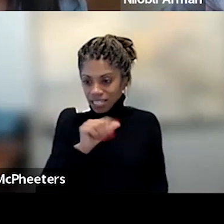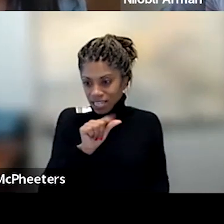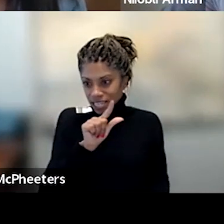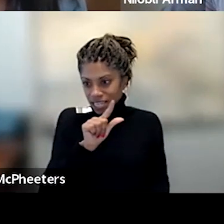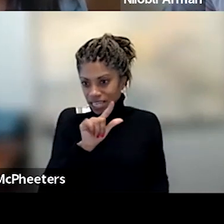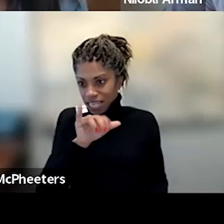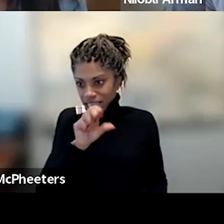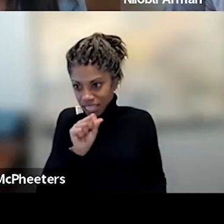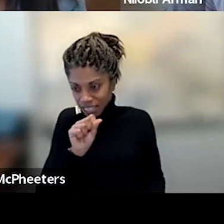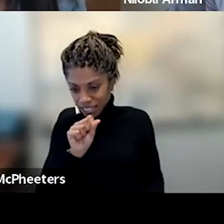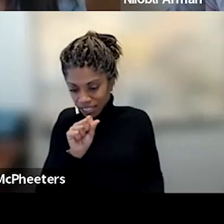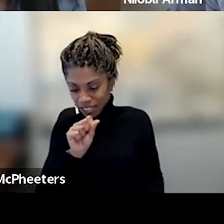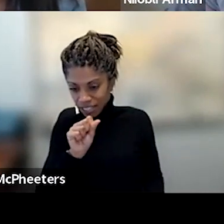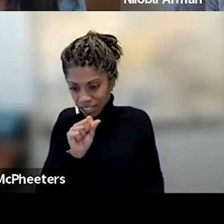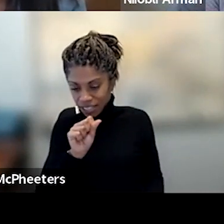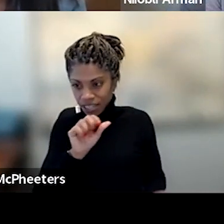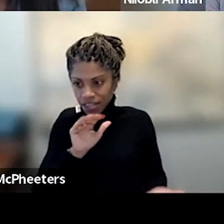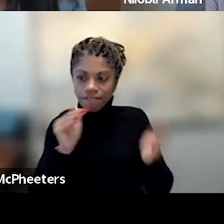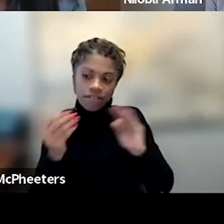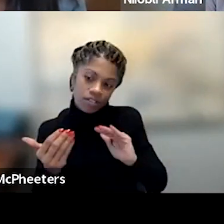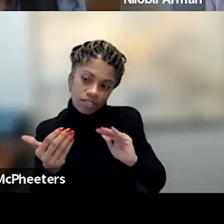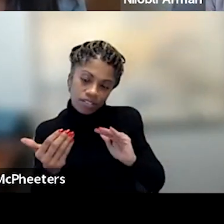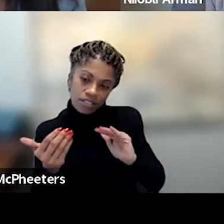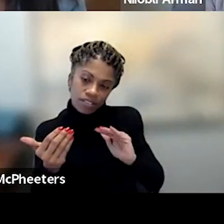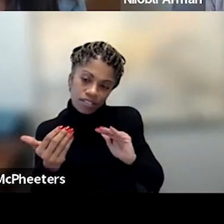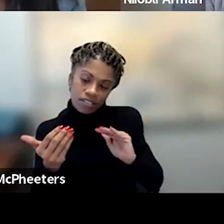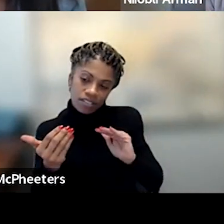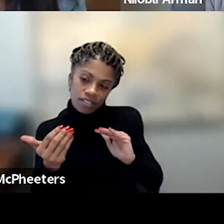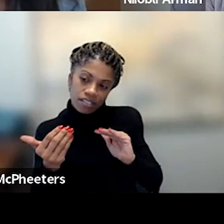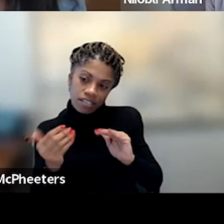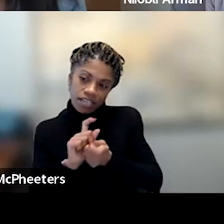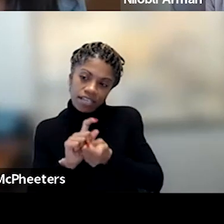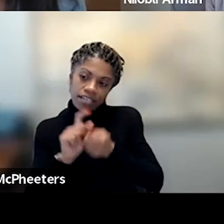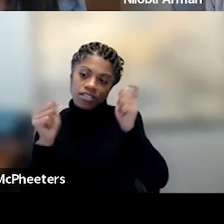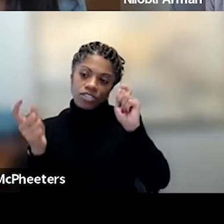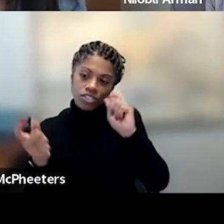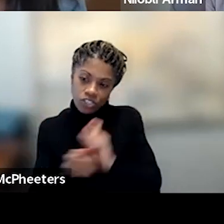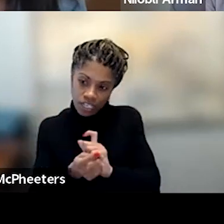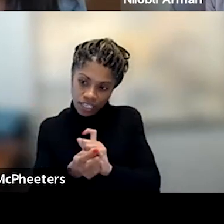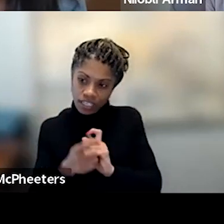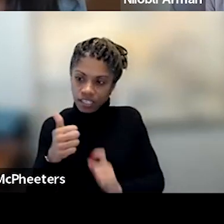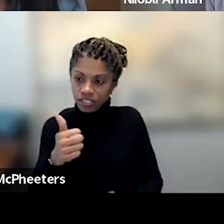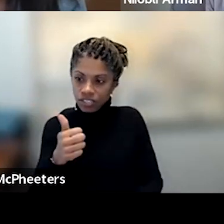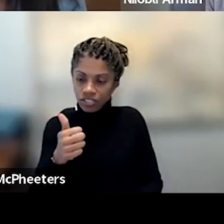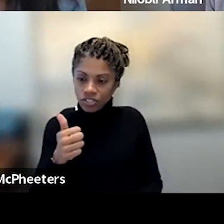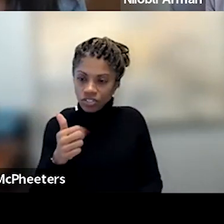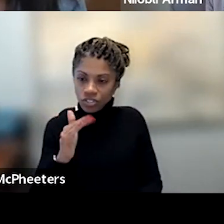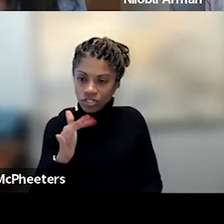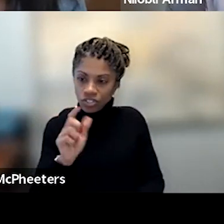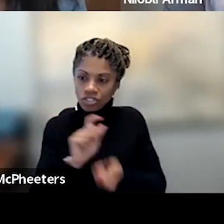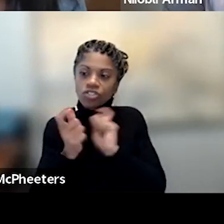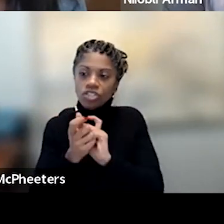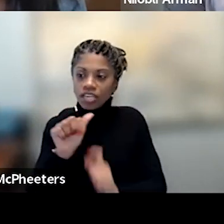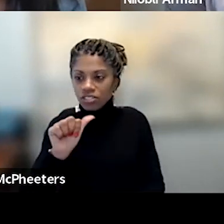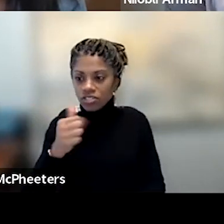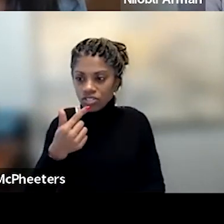And Jane, I think I understand, but I'm gonna yield to the panelists to lean into that question. Just the difference between white allies versus